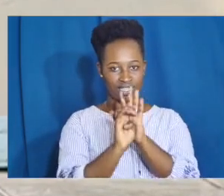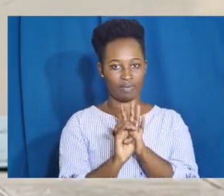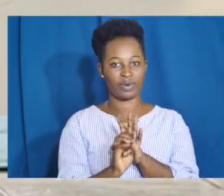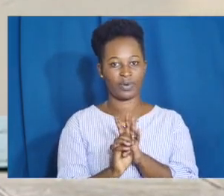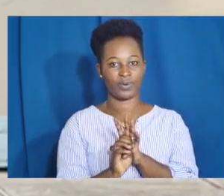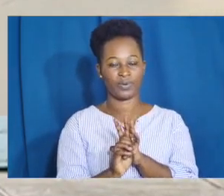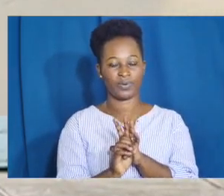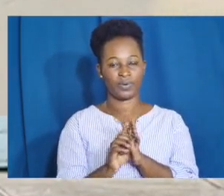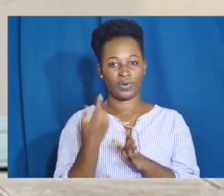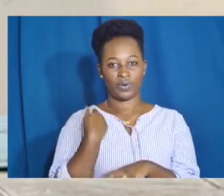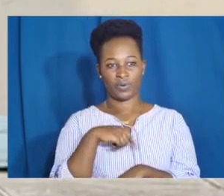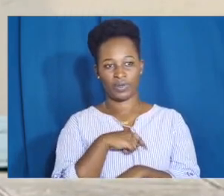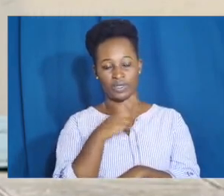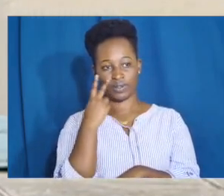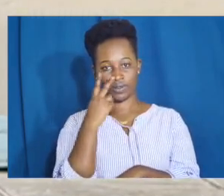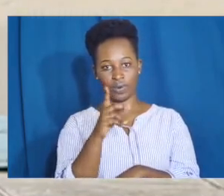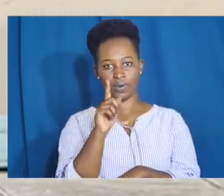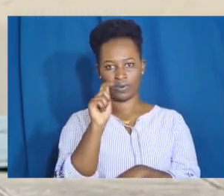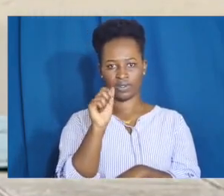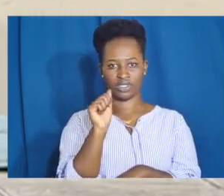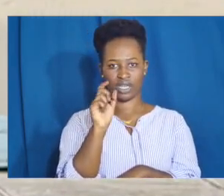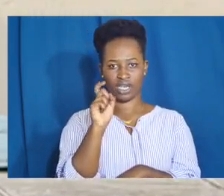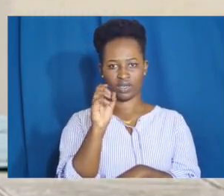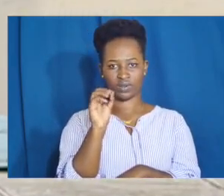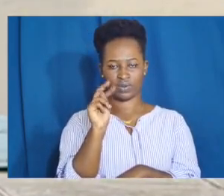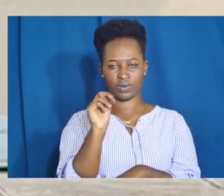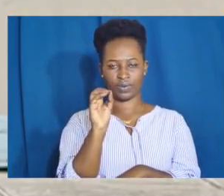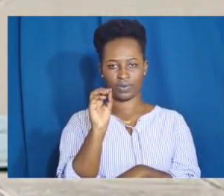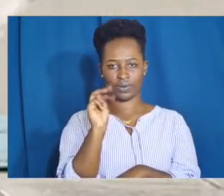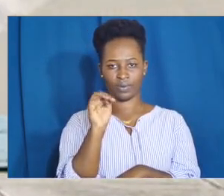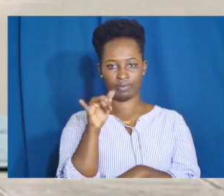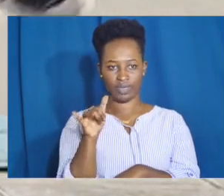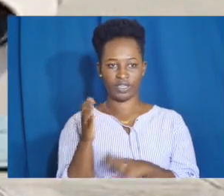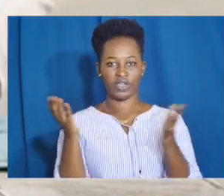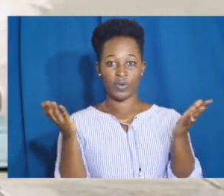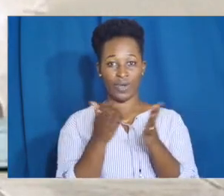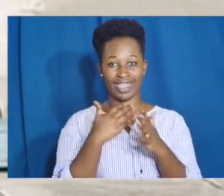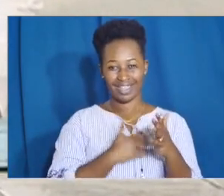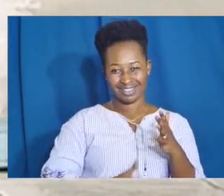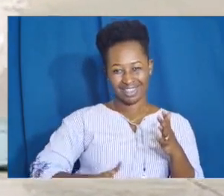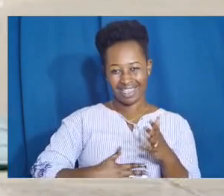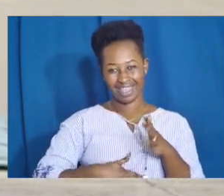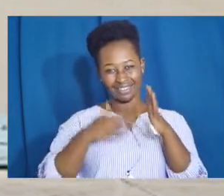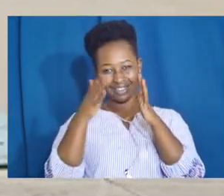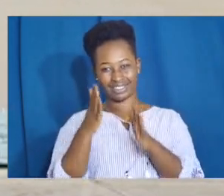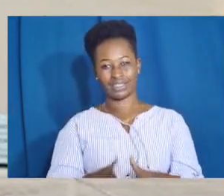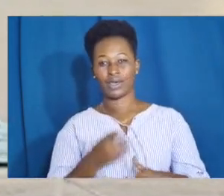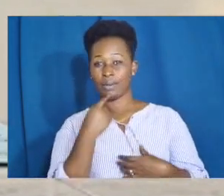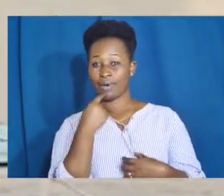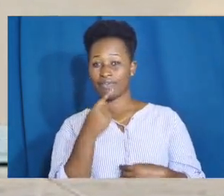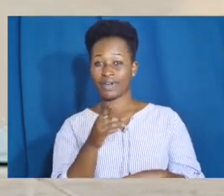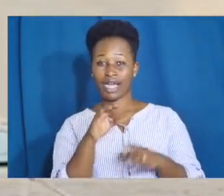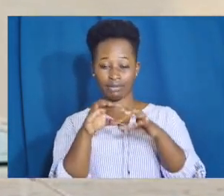Examples, we saw taxonomy, where scientists classify